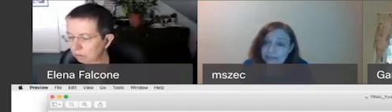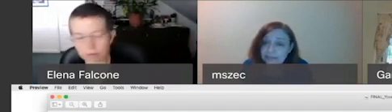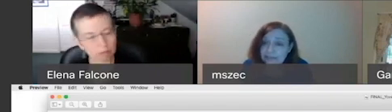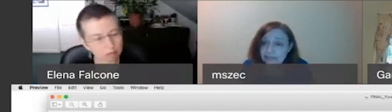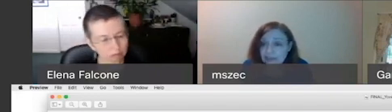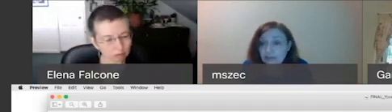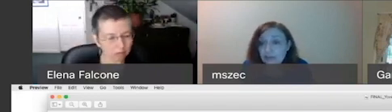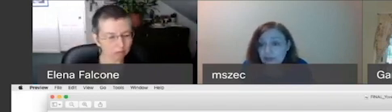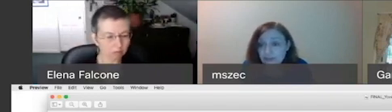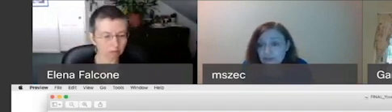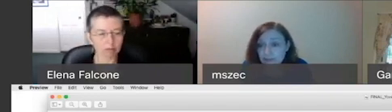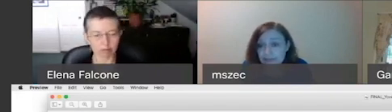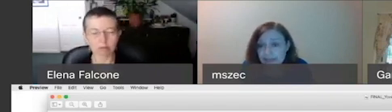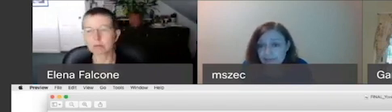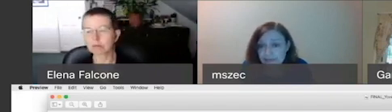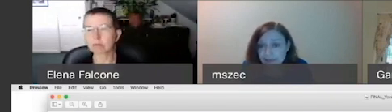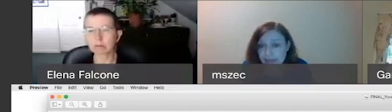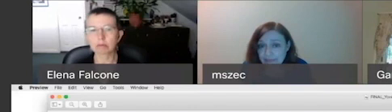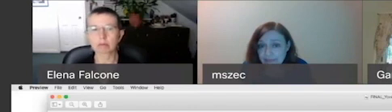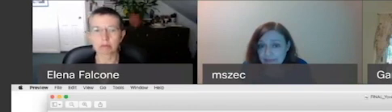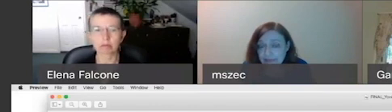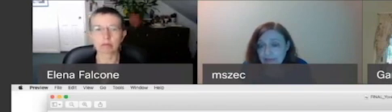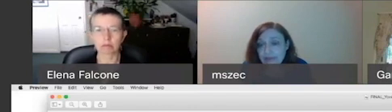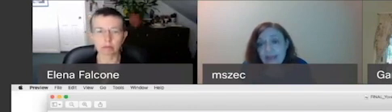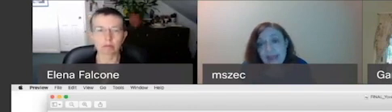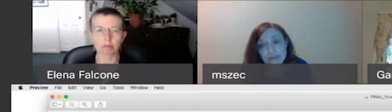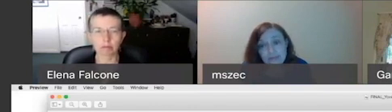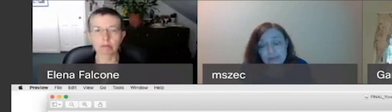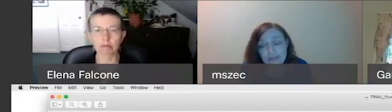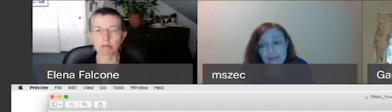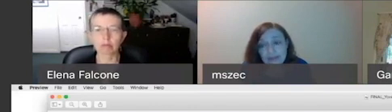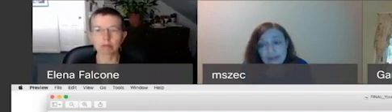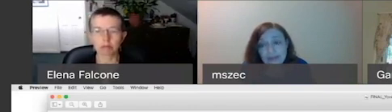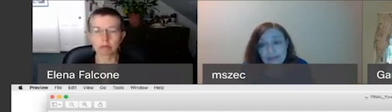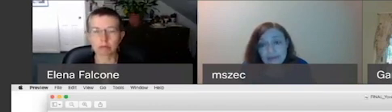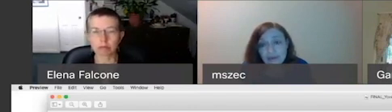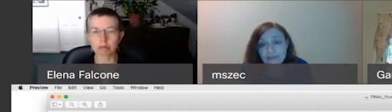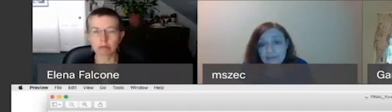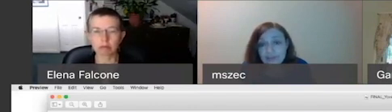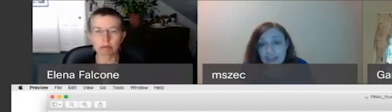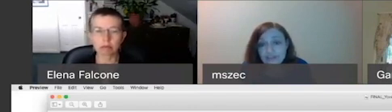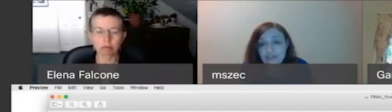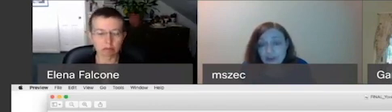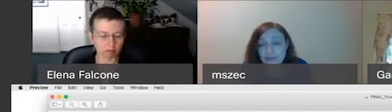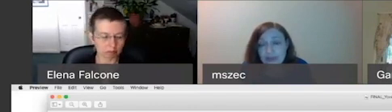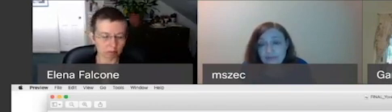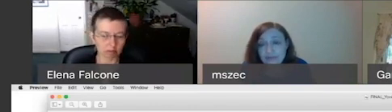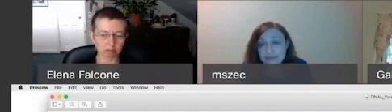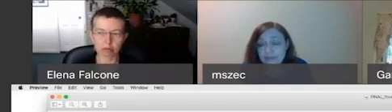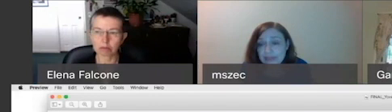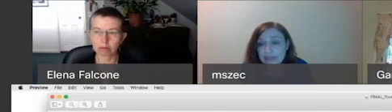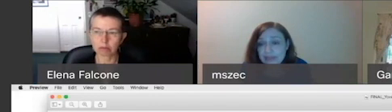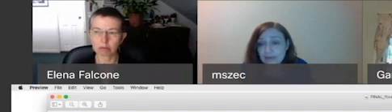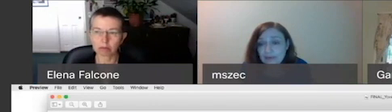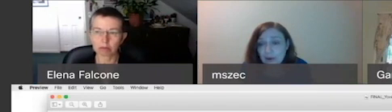stabilized tenancies, 90 to 120 days in advance. Now, the law has been changed so that if